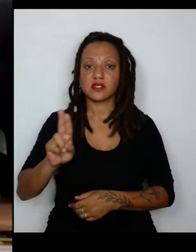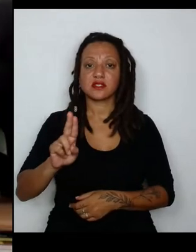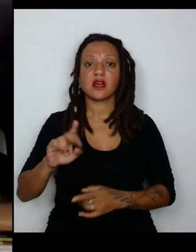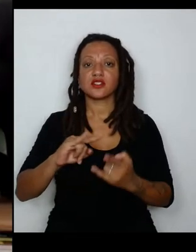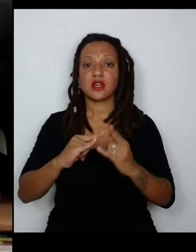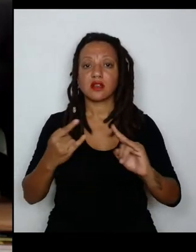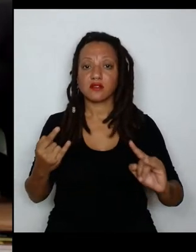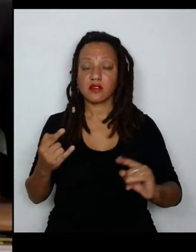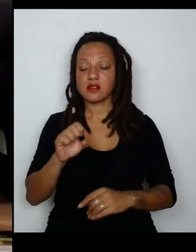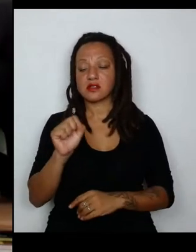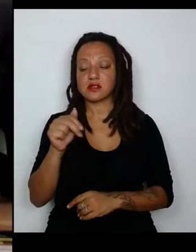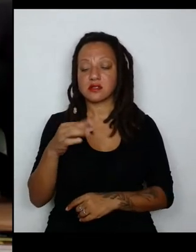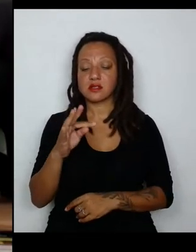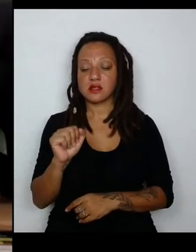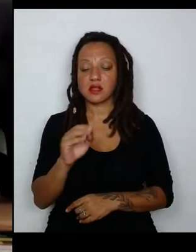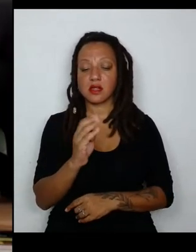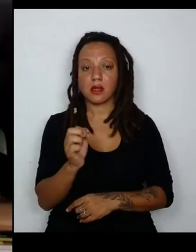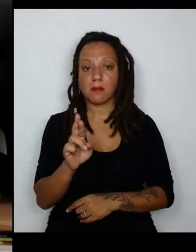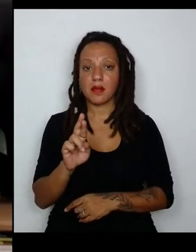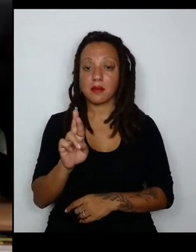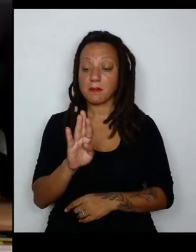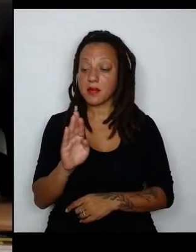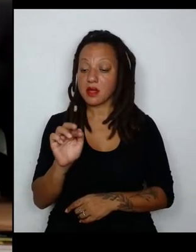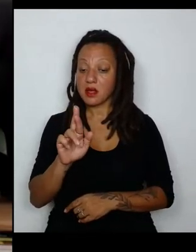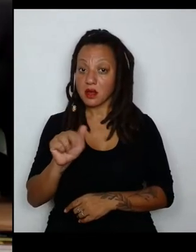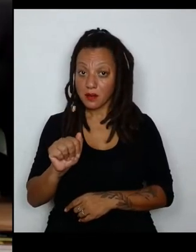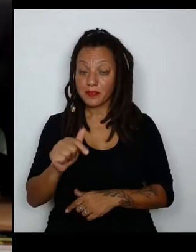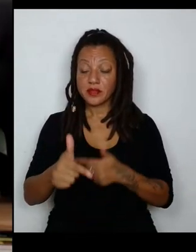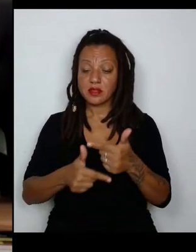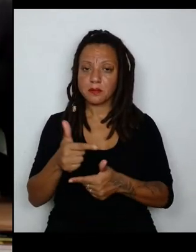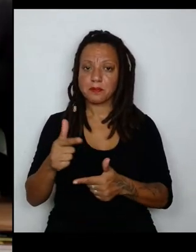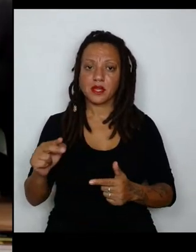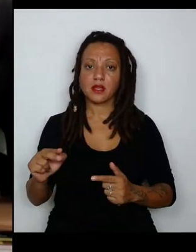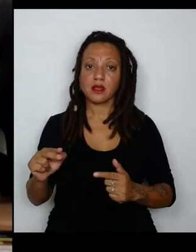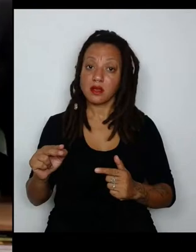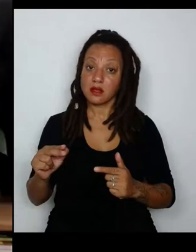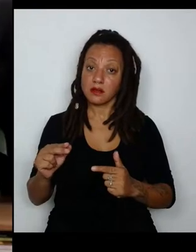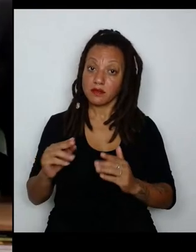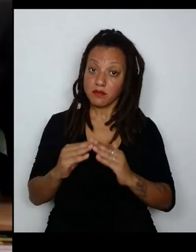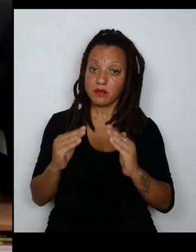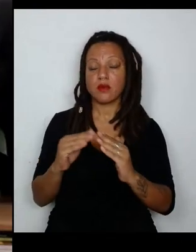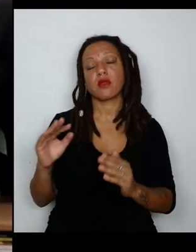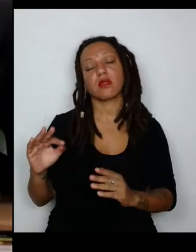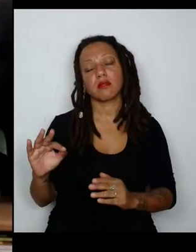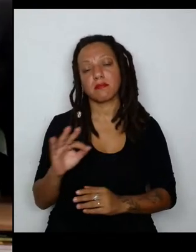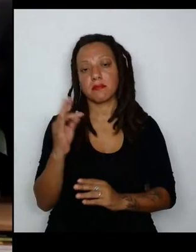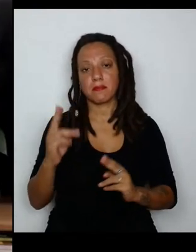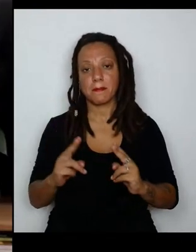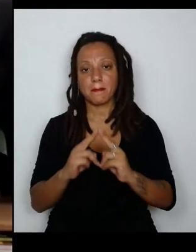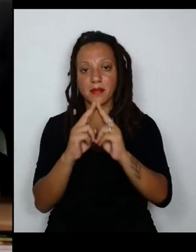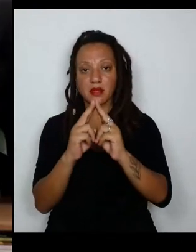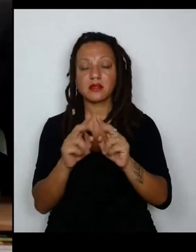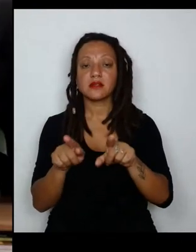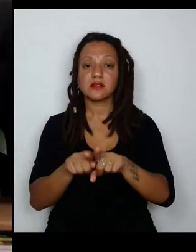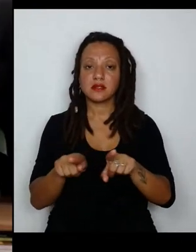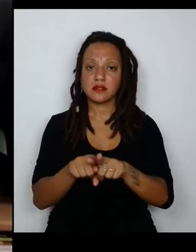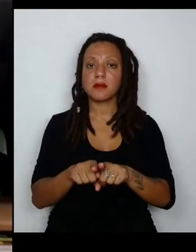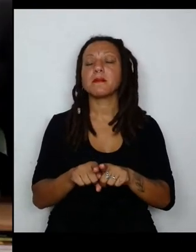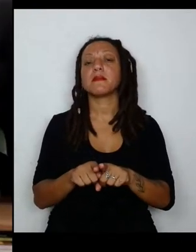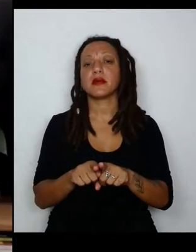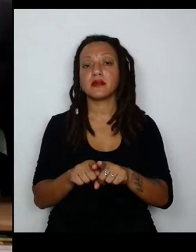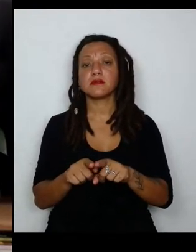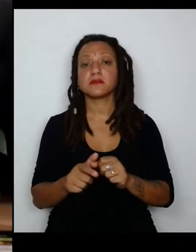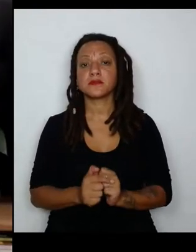history of the university of california and she lives and works in paris she is the author of photography at the dock